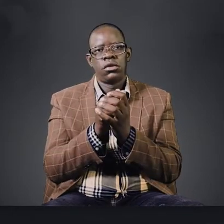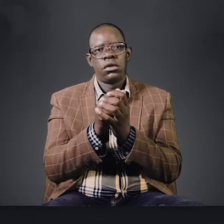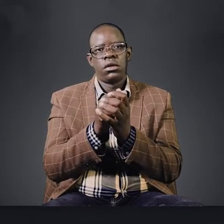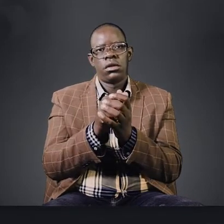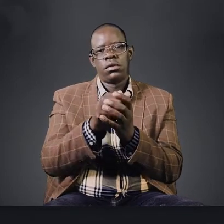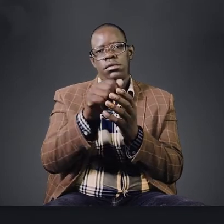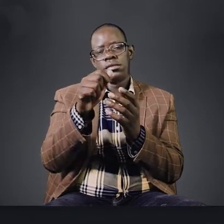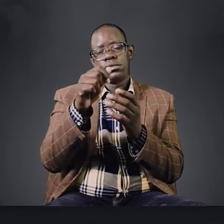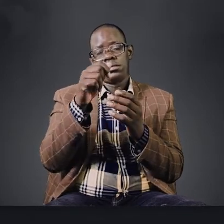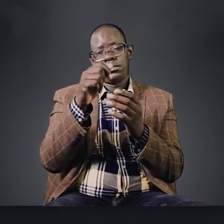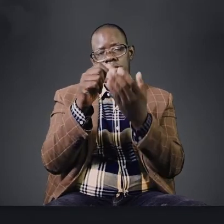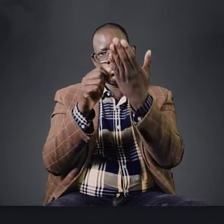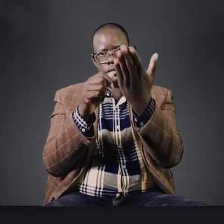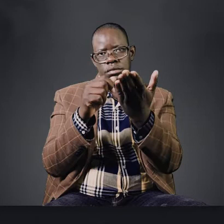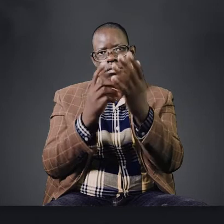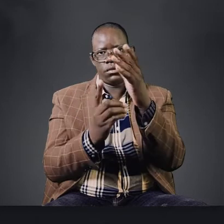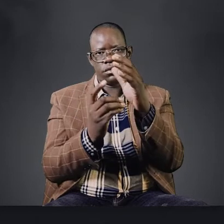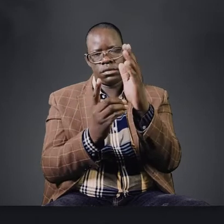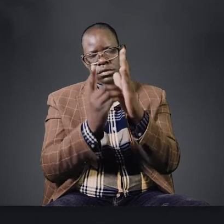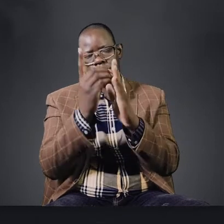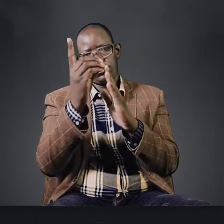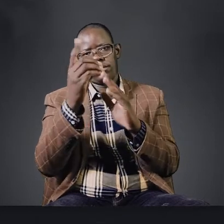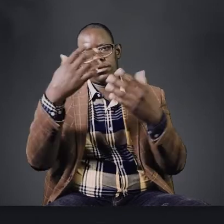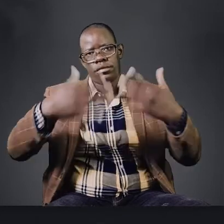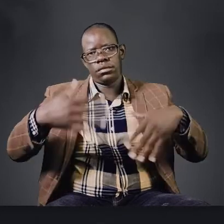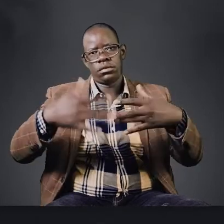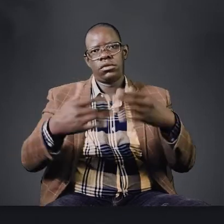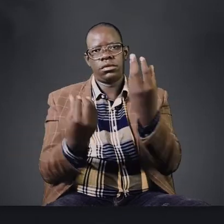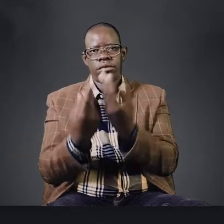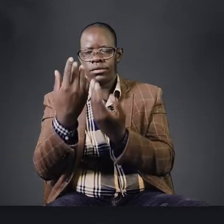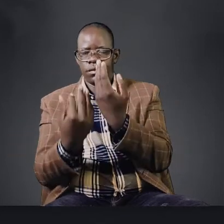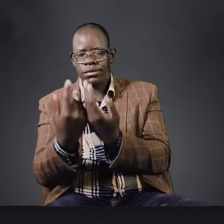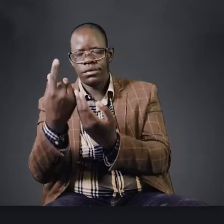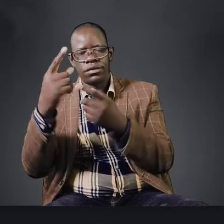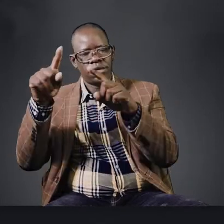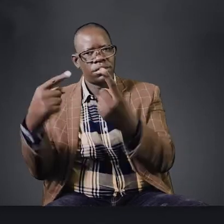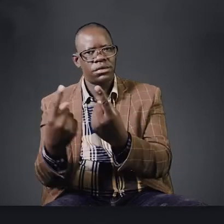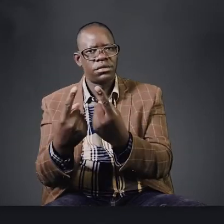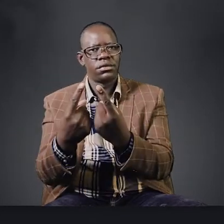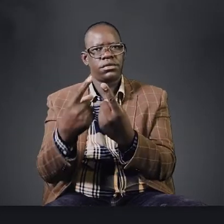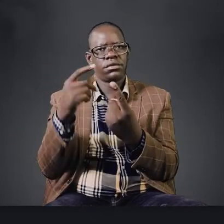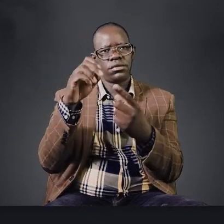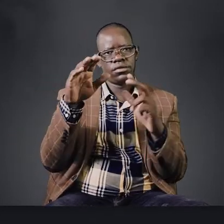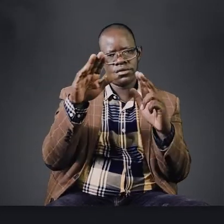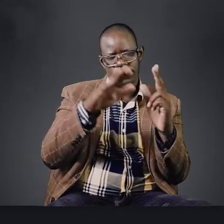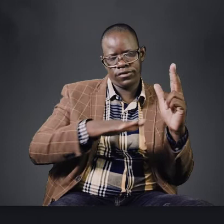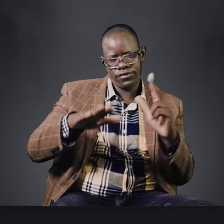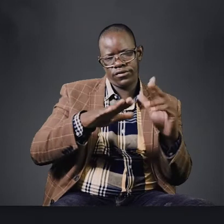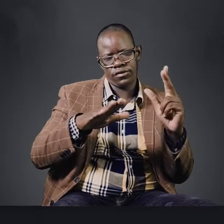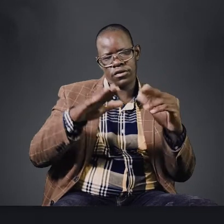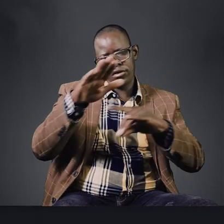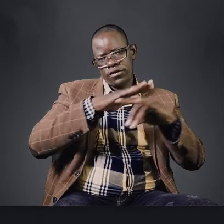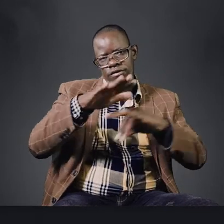Pollution is caused by human activities such as developing industries, burning fossil fuels, using chemicals in farming,